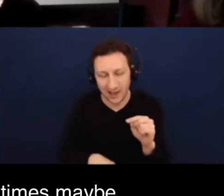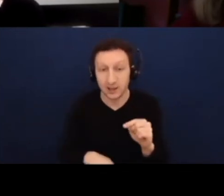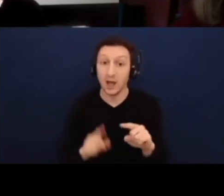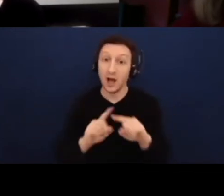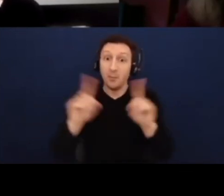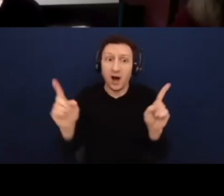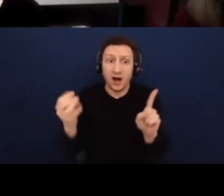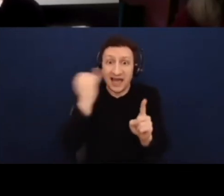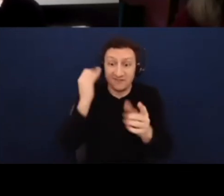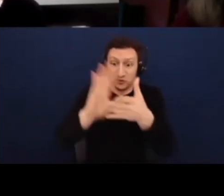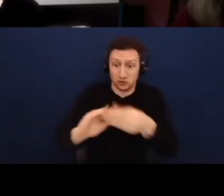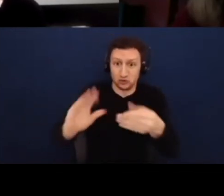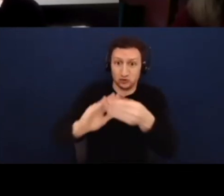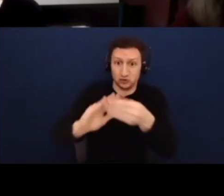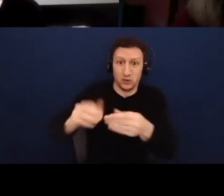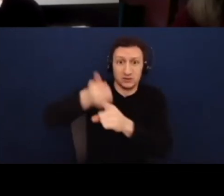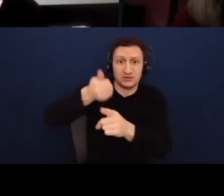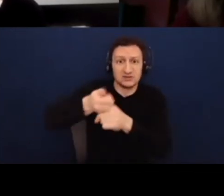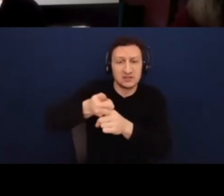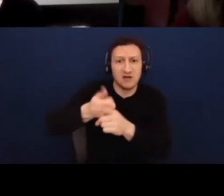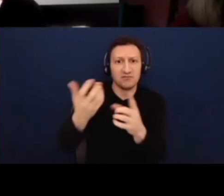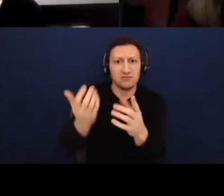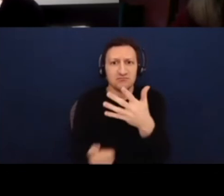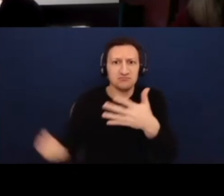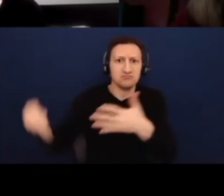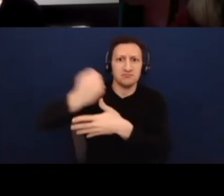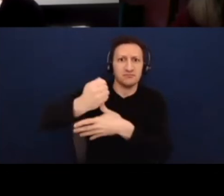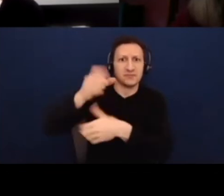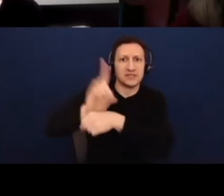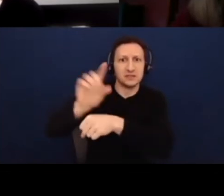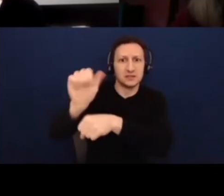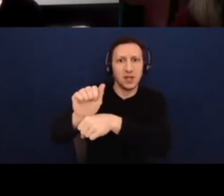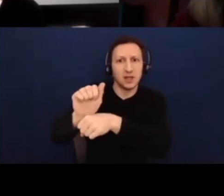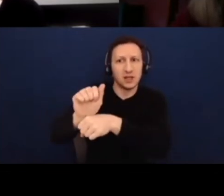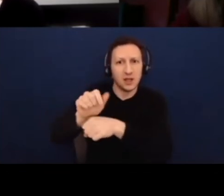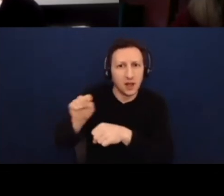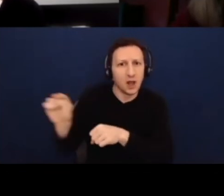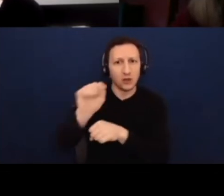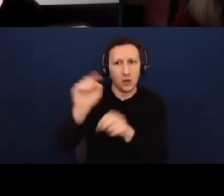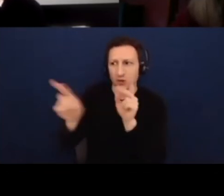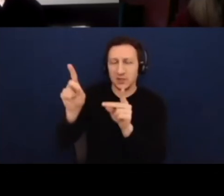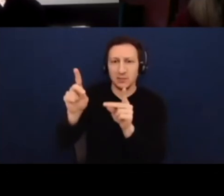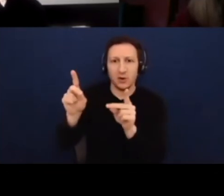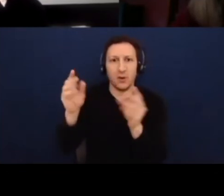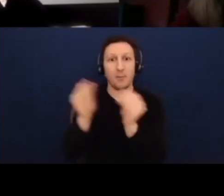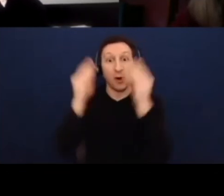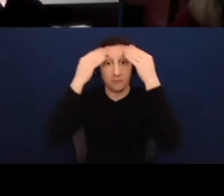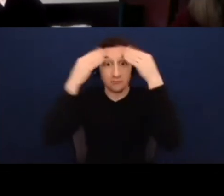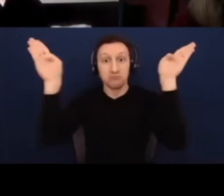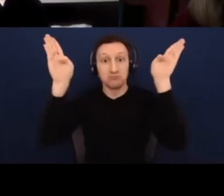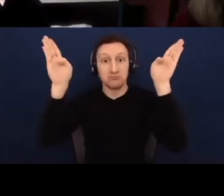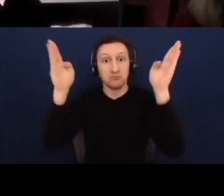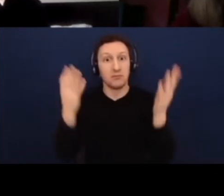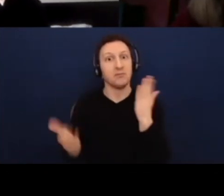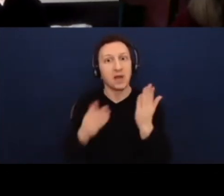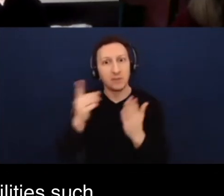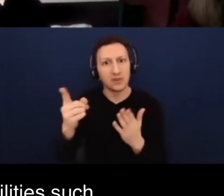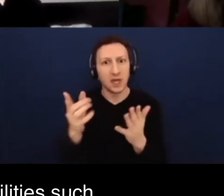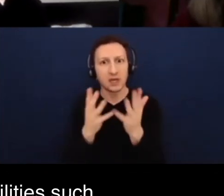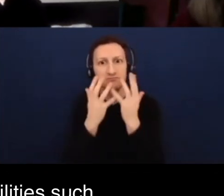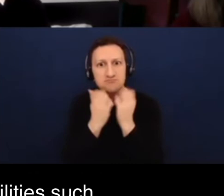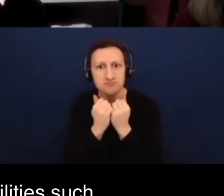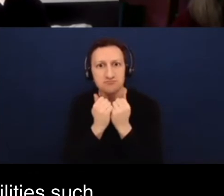disability, people are aware perhaps that are making films about disability, about the larger picture. We're also wanting to be sure this reaches